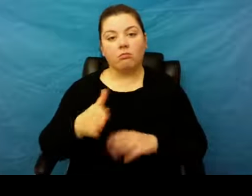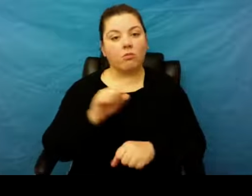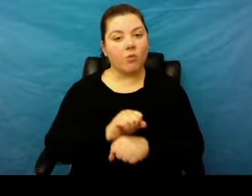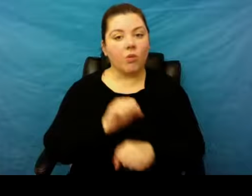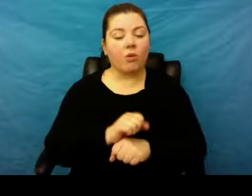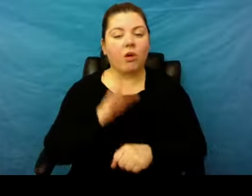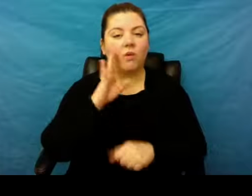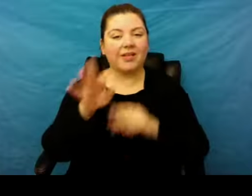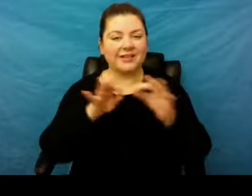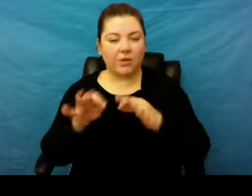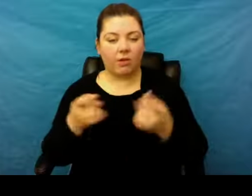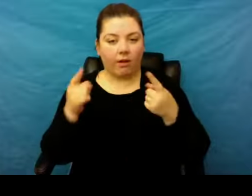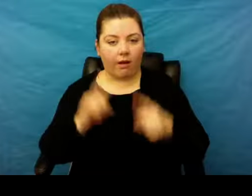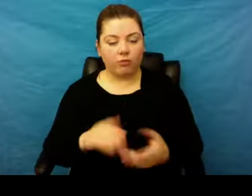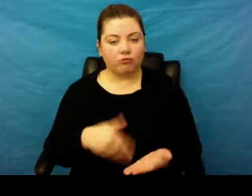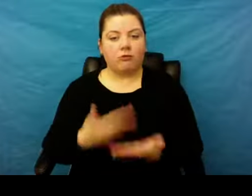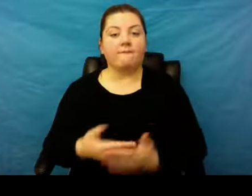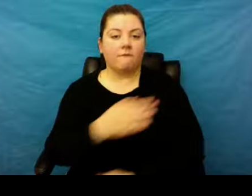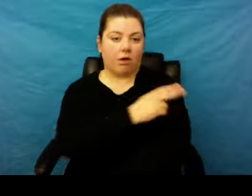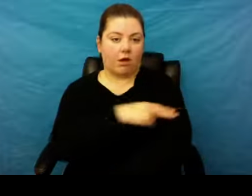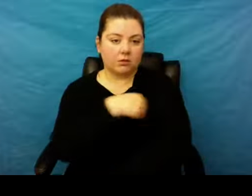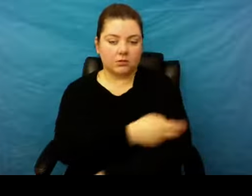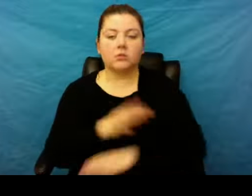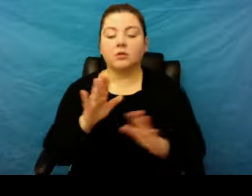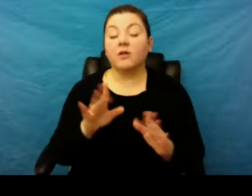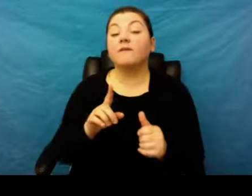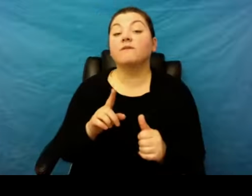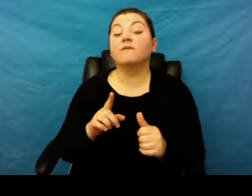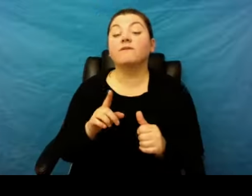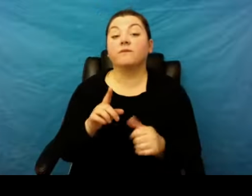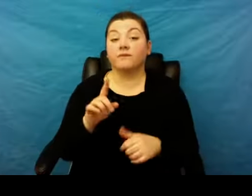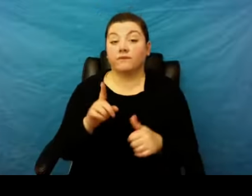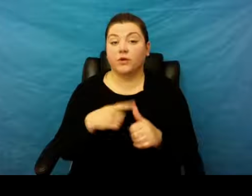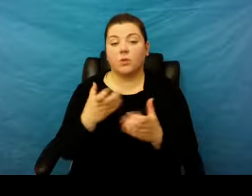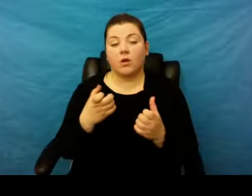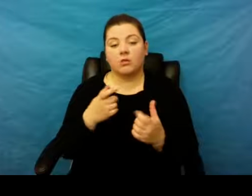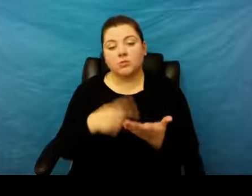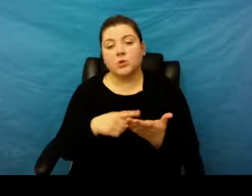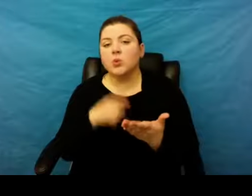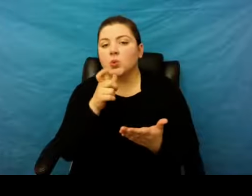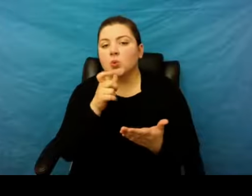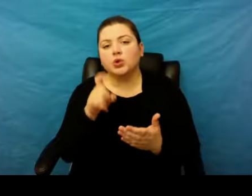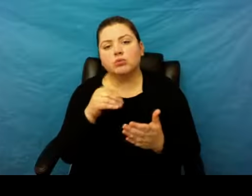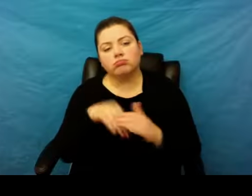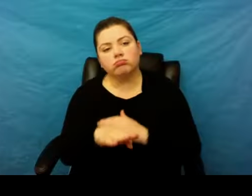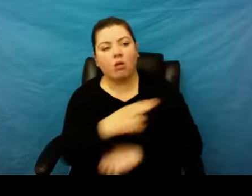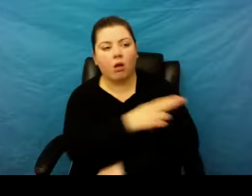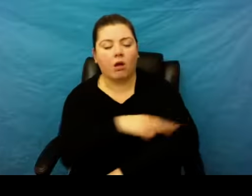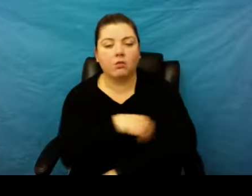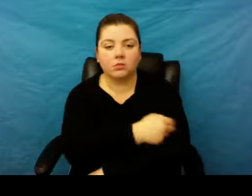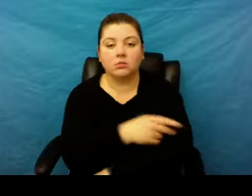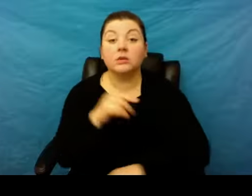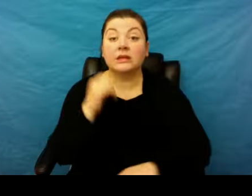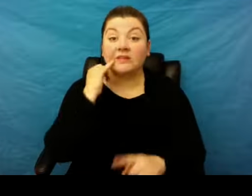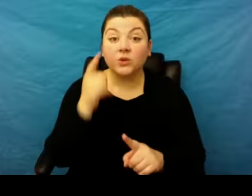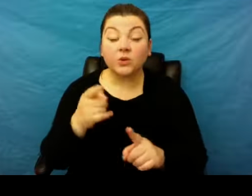like when people are coming into the hospital and sick. So first, you should go to the hospital. If you're feeling short of breath, come to the hospital. That is